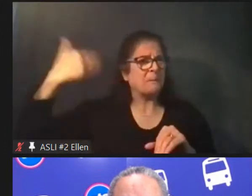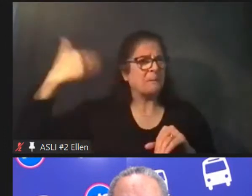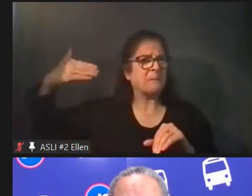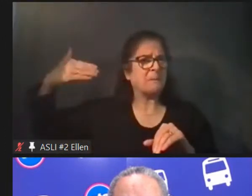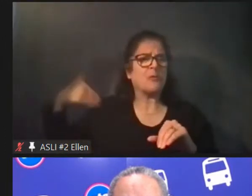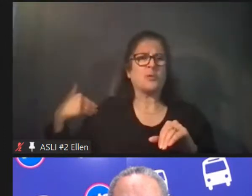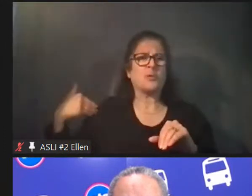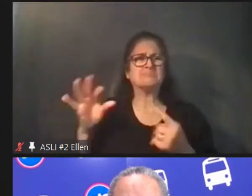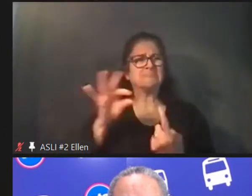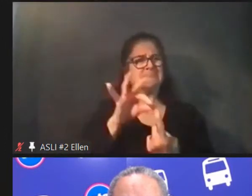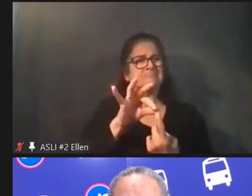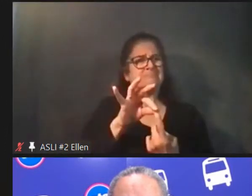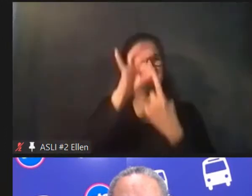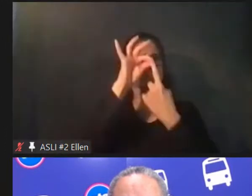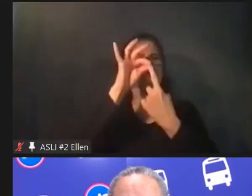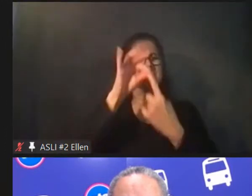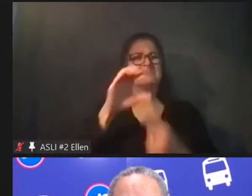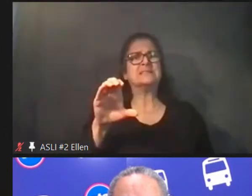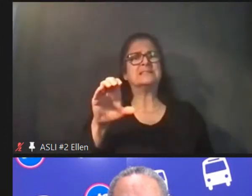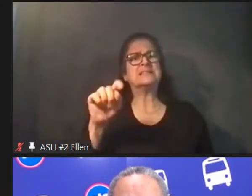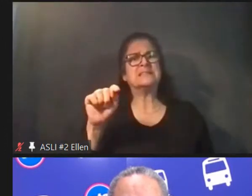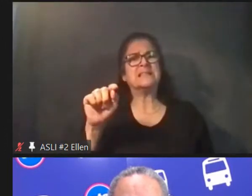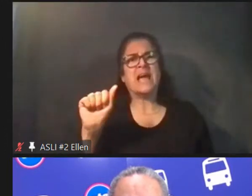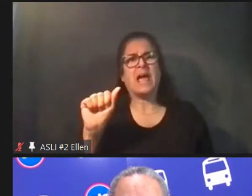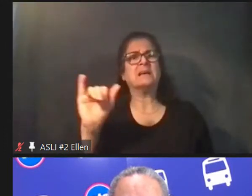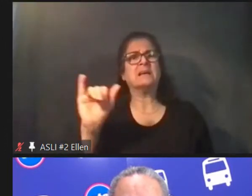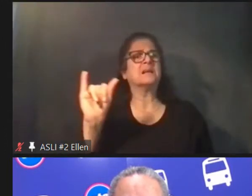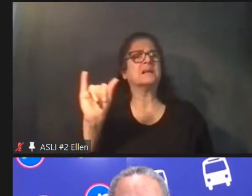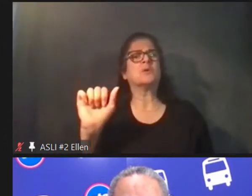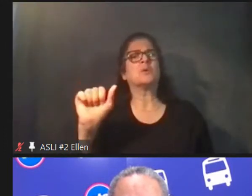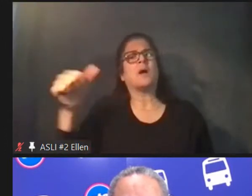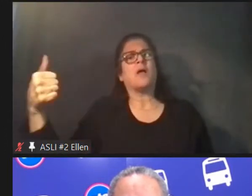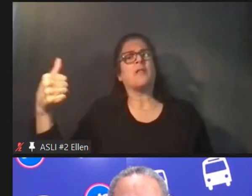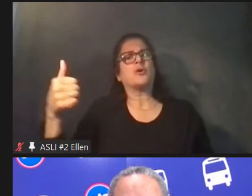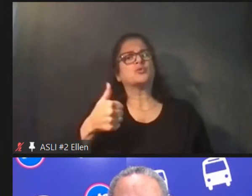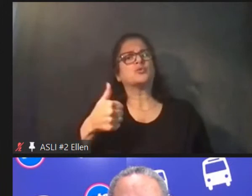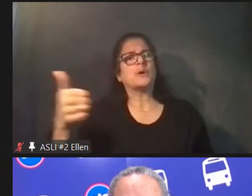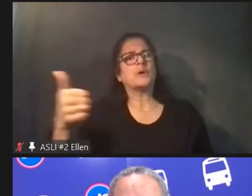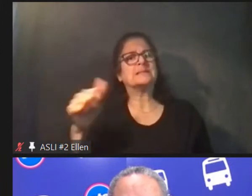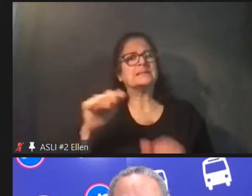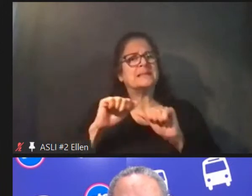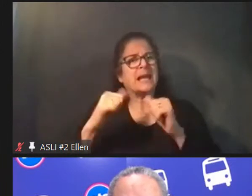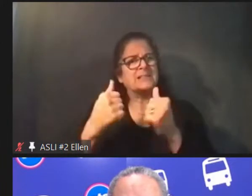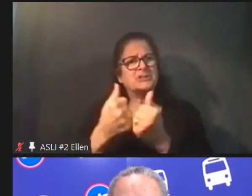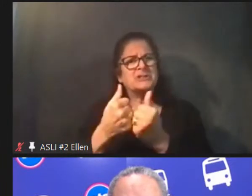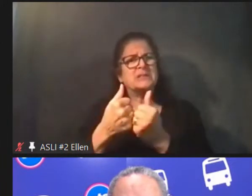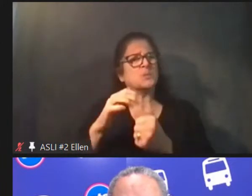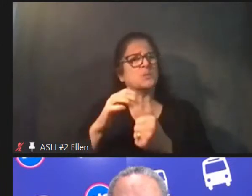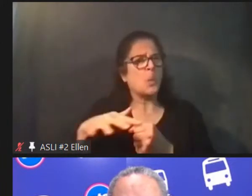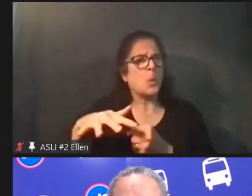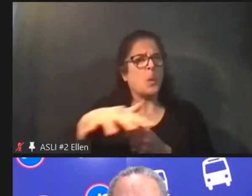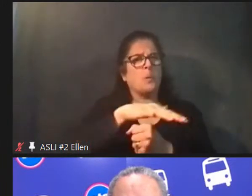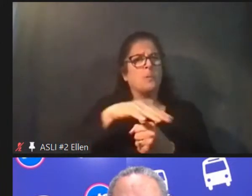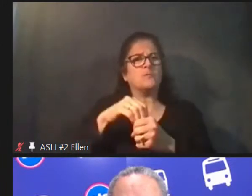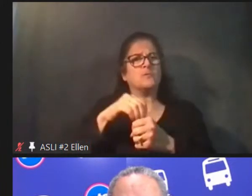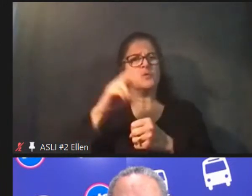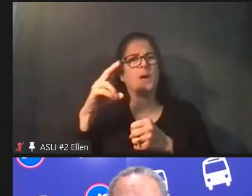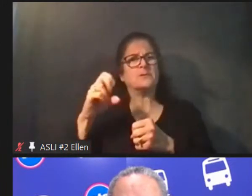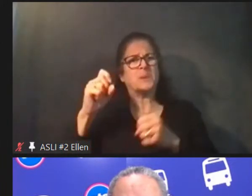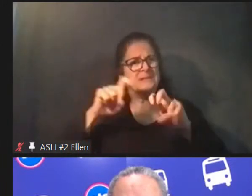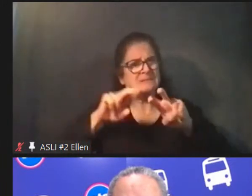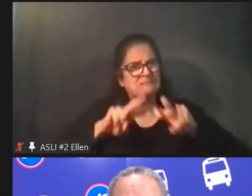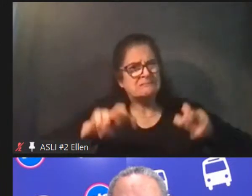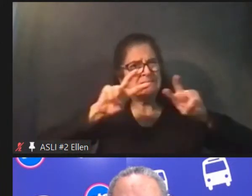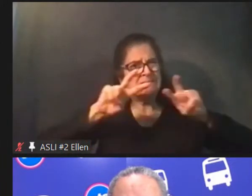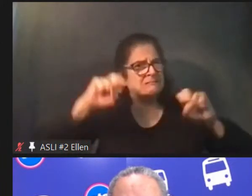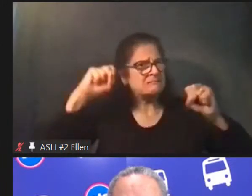CTA, like transit agencies across the country, had to re-examine almost every facet of its business.